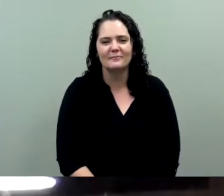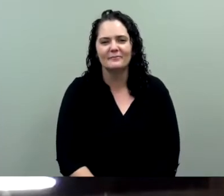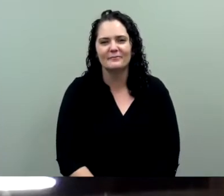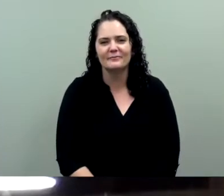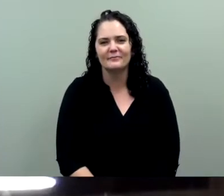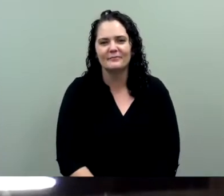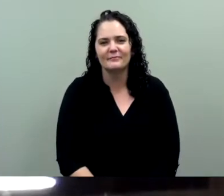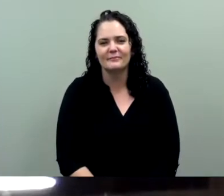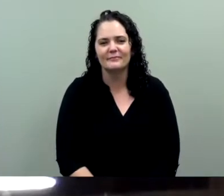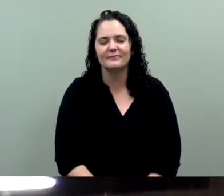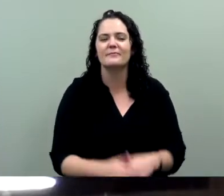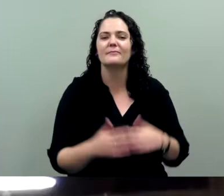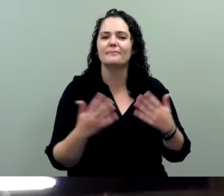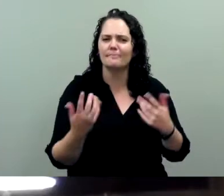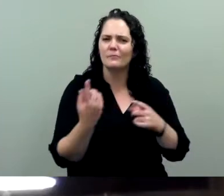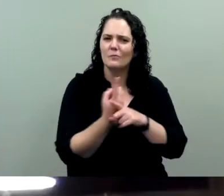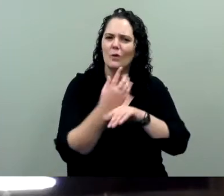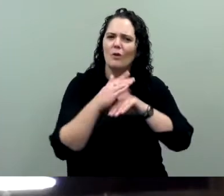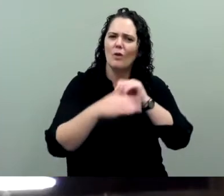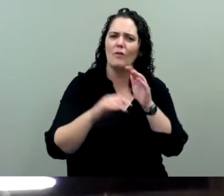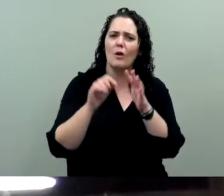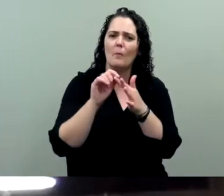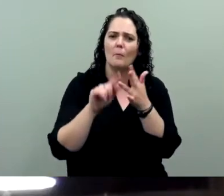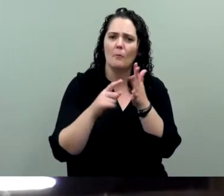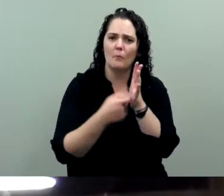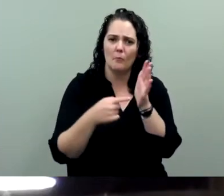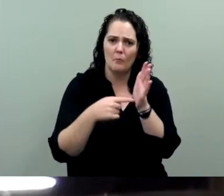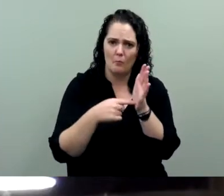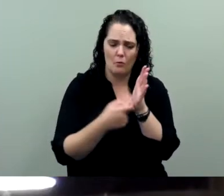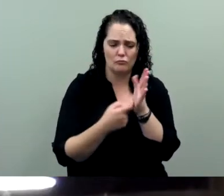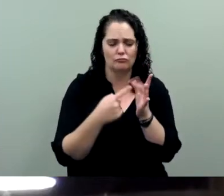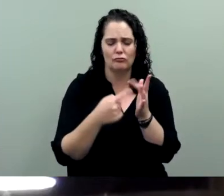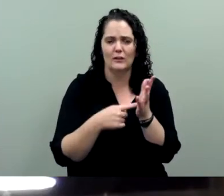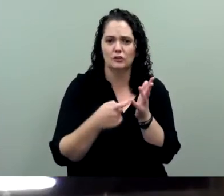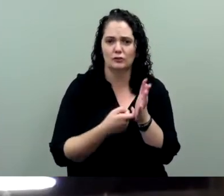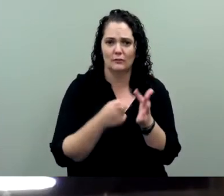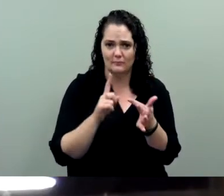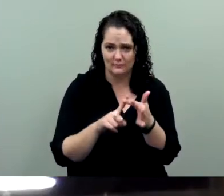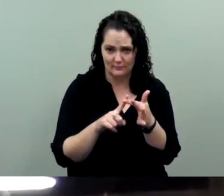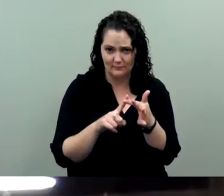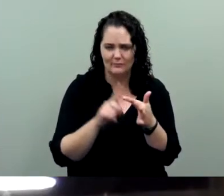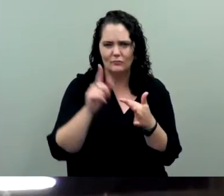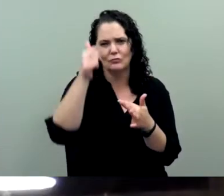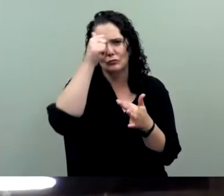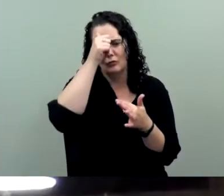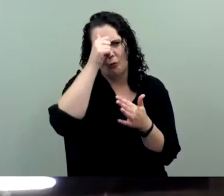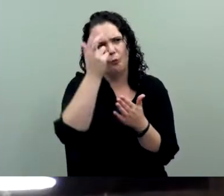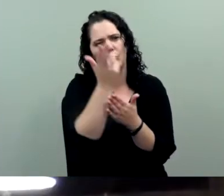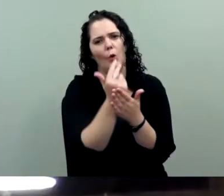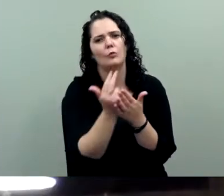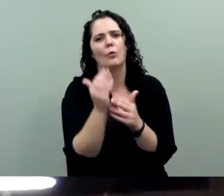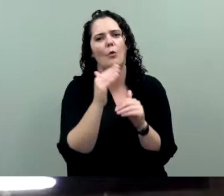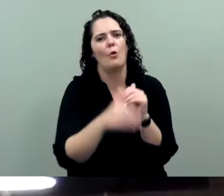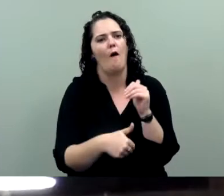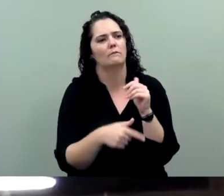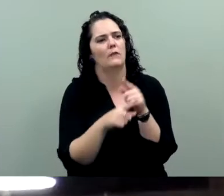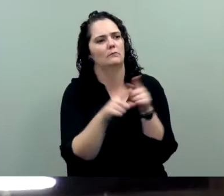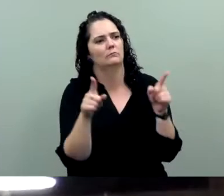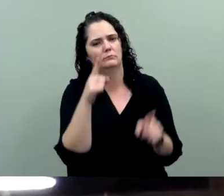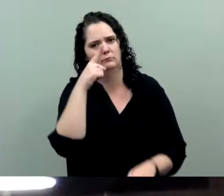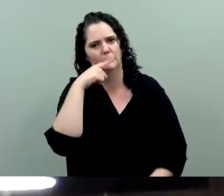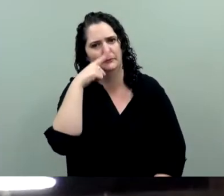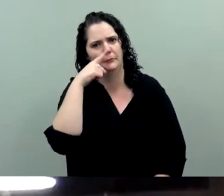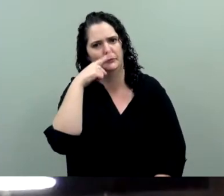about portraiture, because one of the things we think about when we think about drawing and portraits and drawings of other people is that we think about the